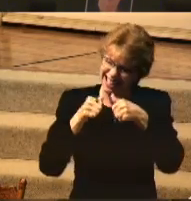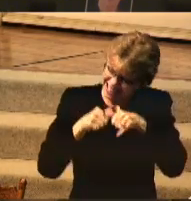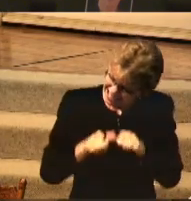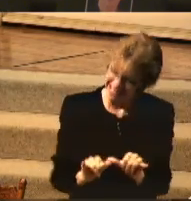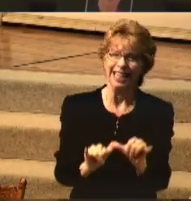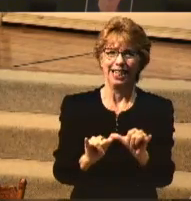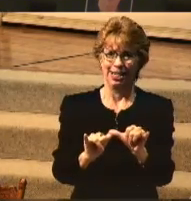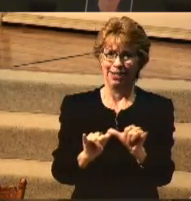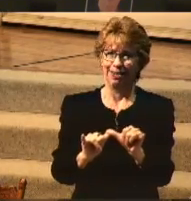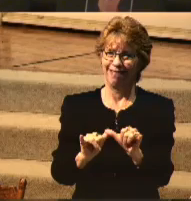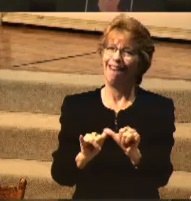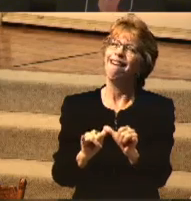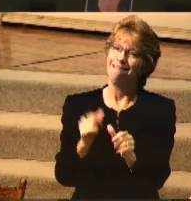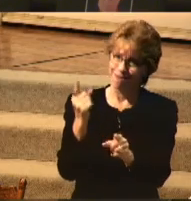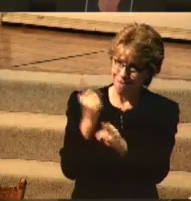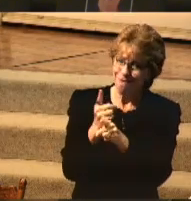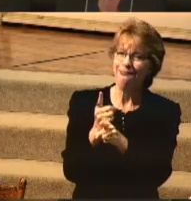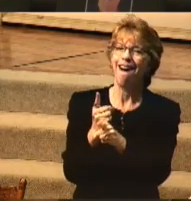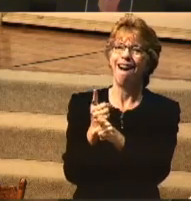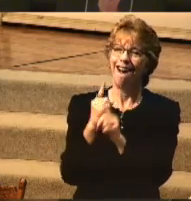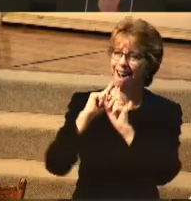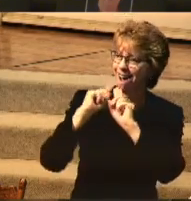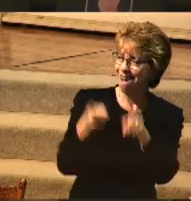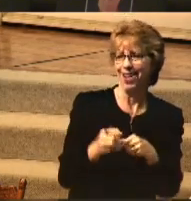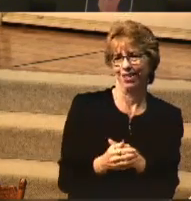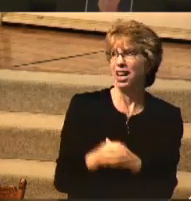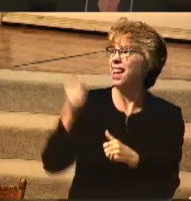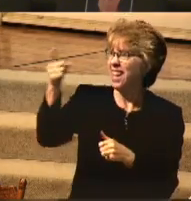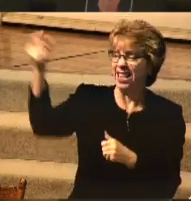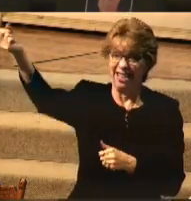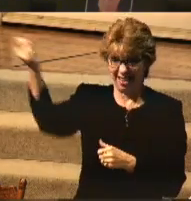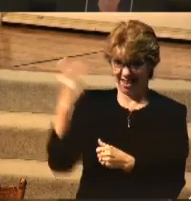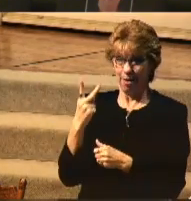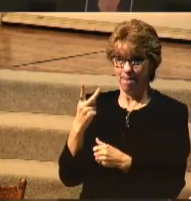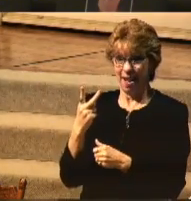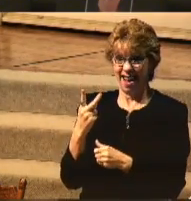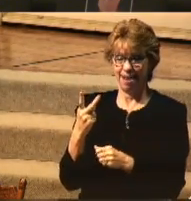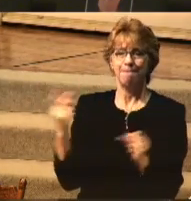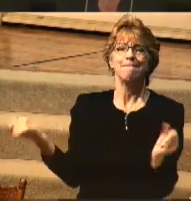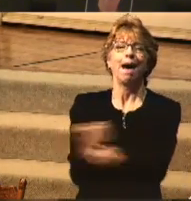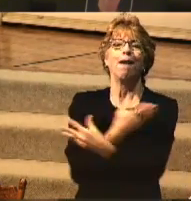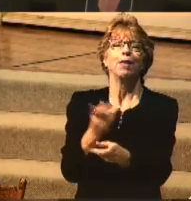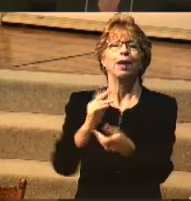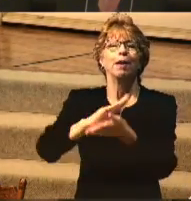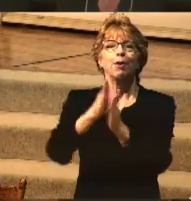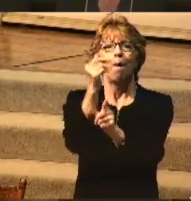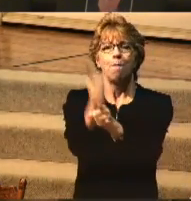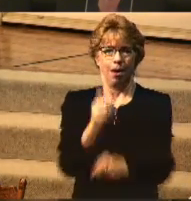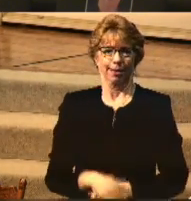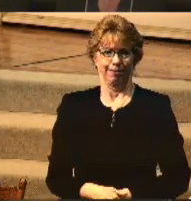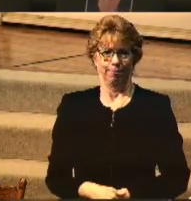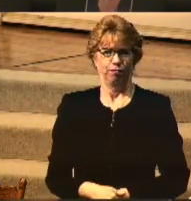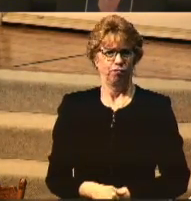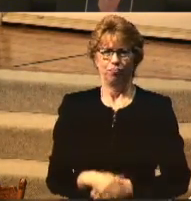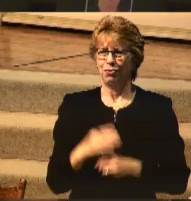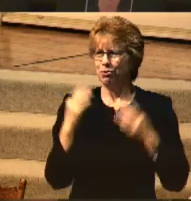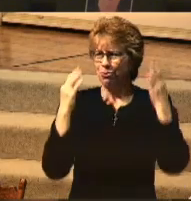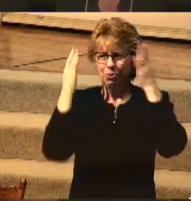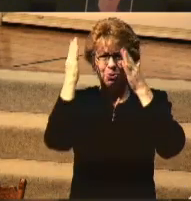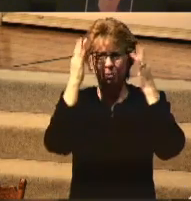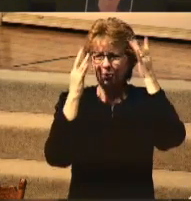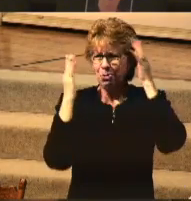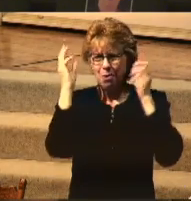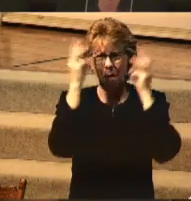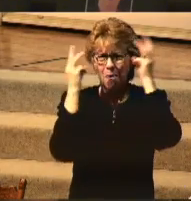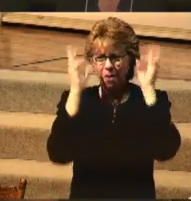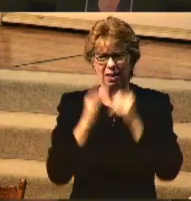answer. And he's coming back. He's going to make all things right. Don't worry. I heard a preacher say he's not